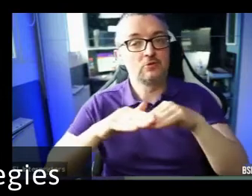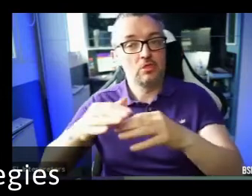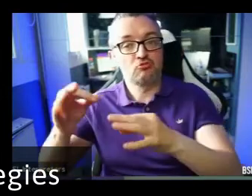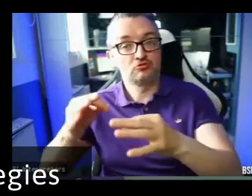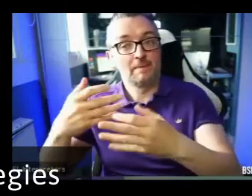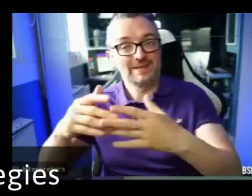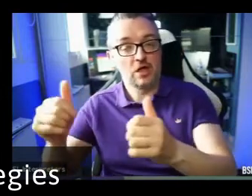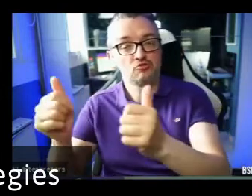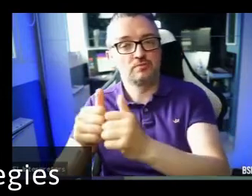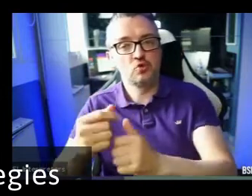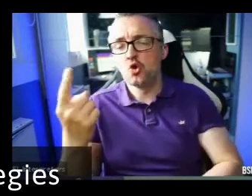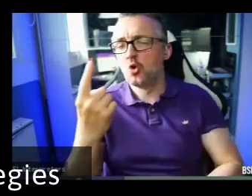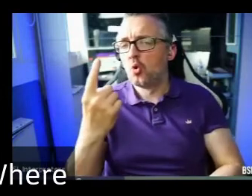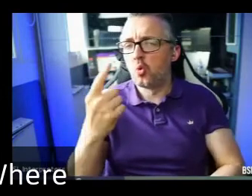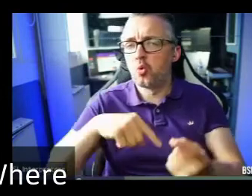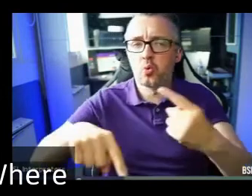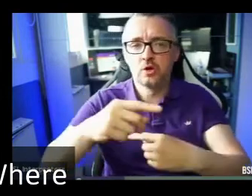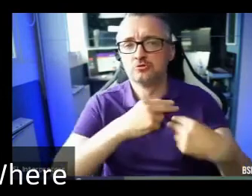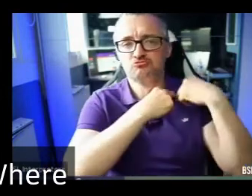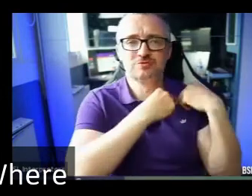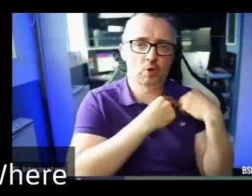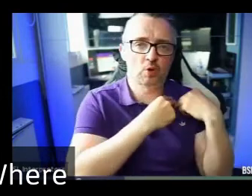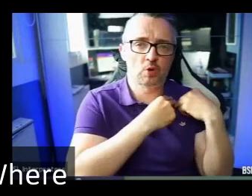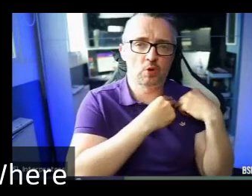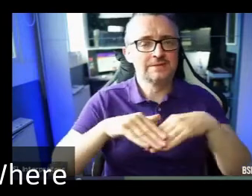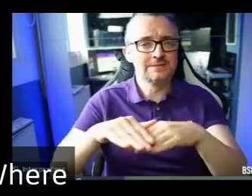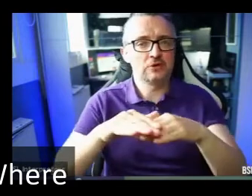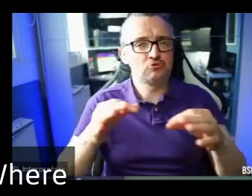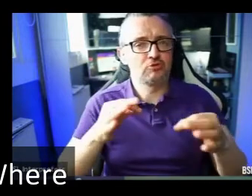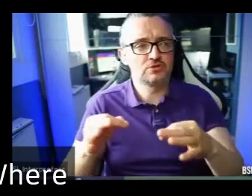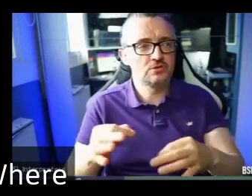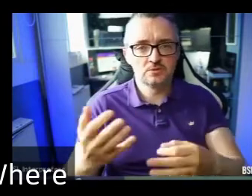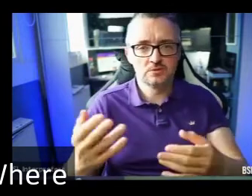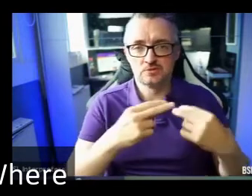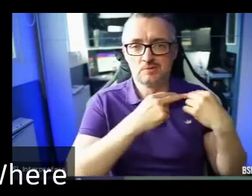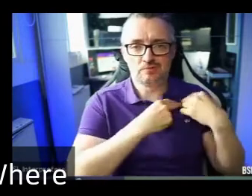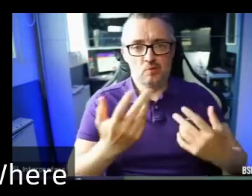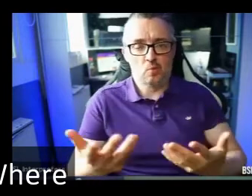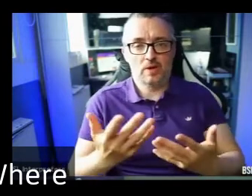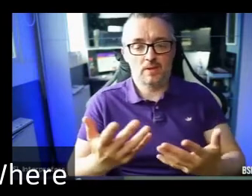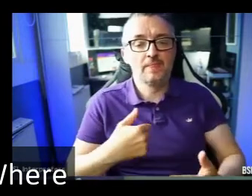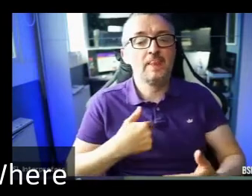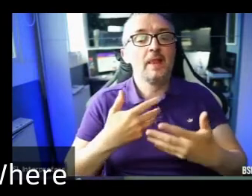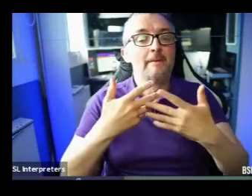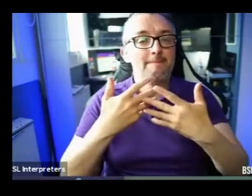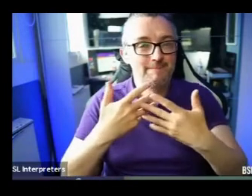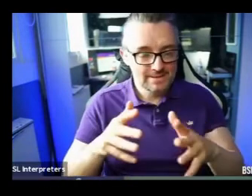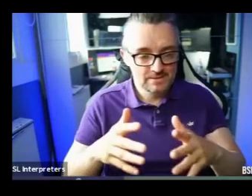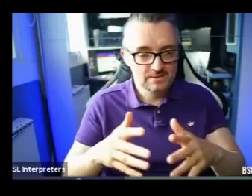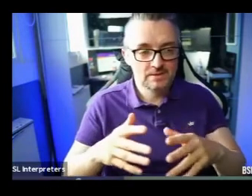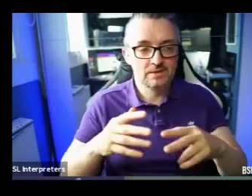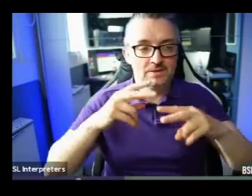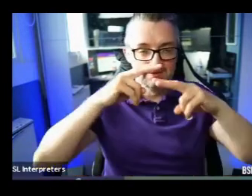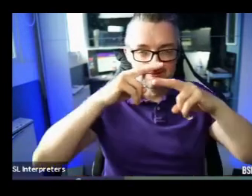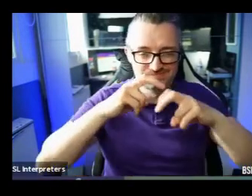national strategies agreed, but who's accountable for that? Where does the accountability truly lie? So we've spent a